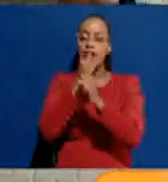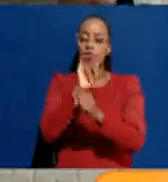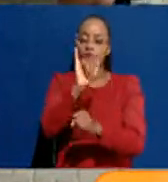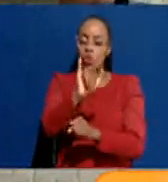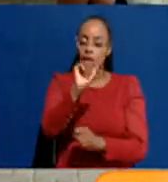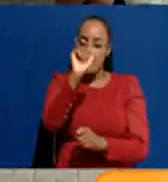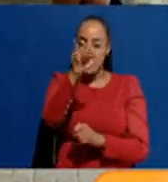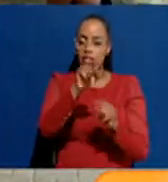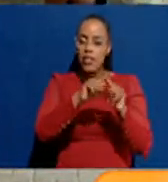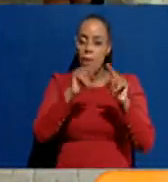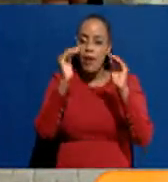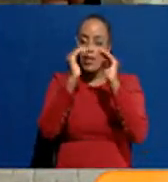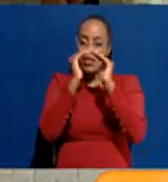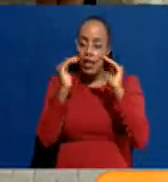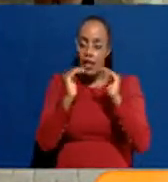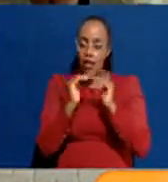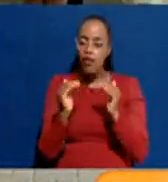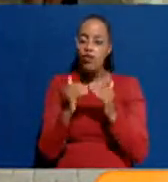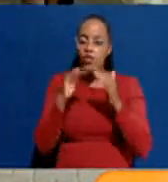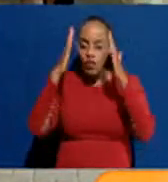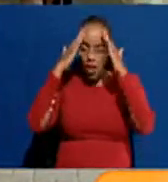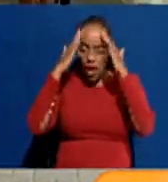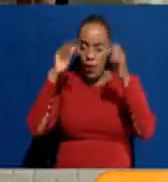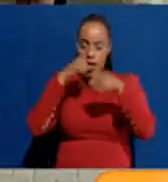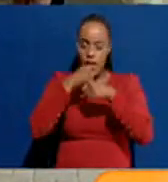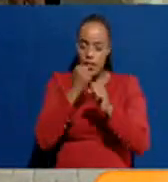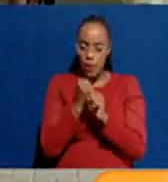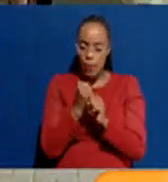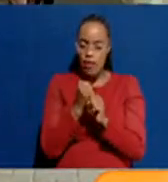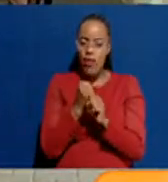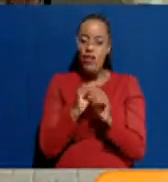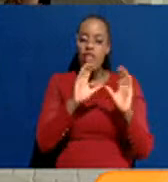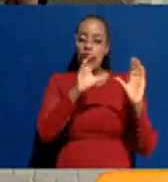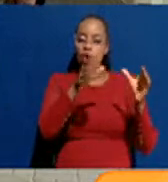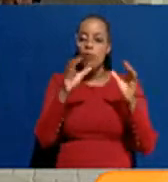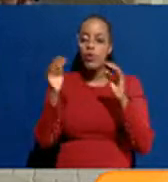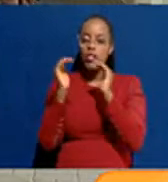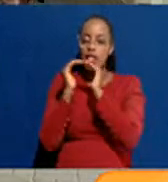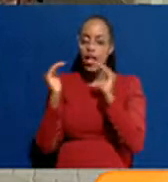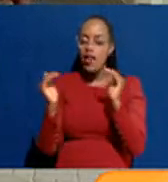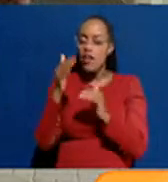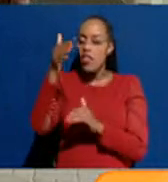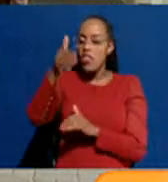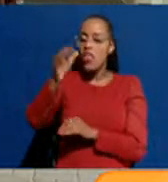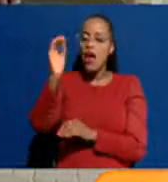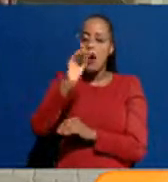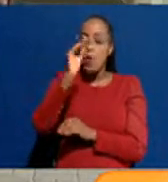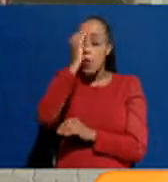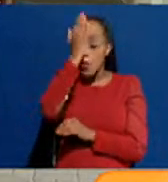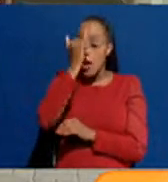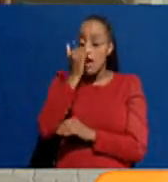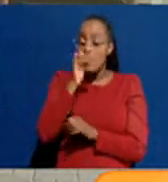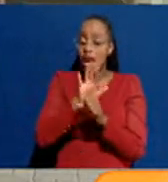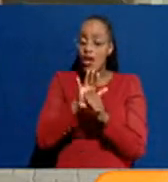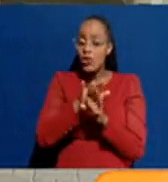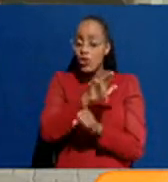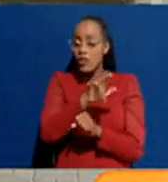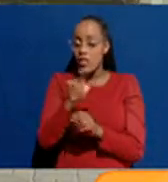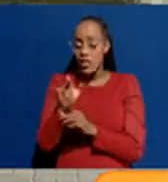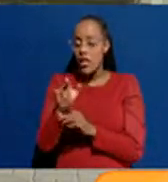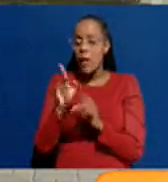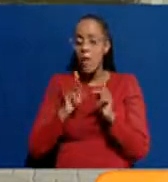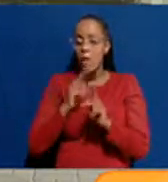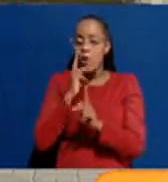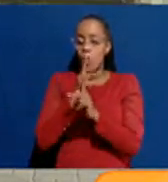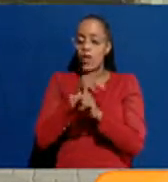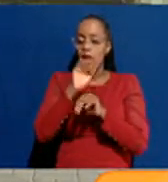but the levels of awareness creation at the community level is not there because most of these giant livestock keepers,